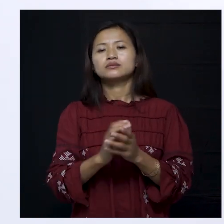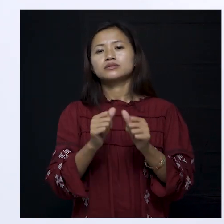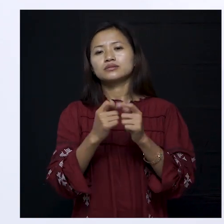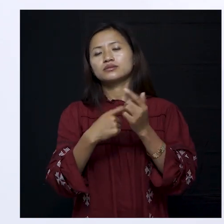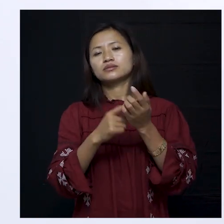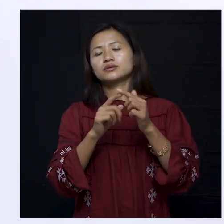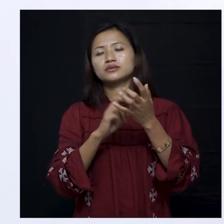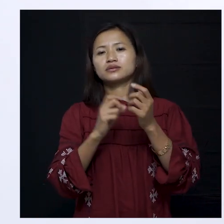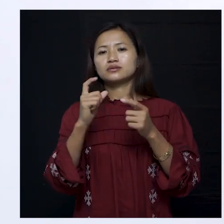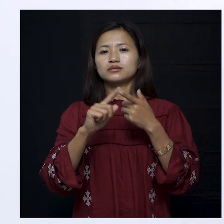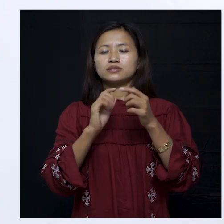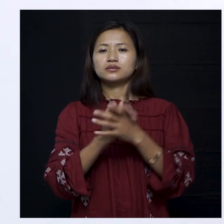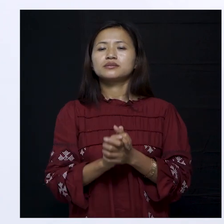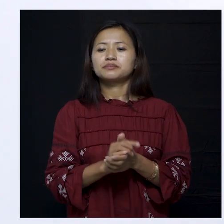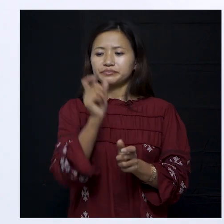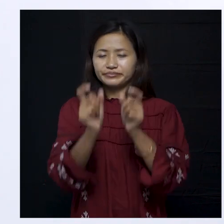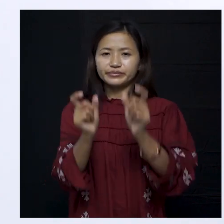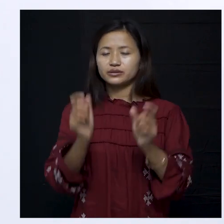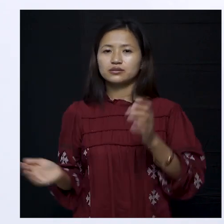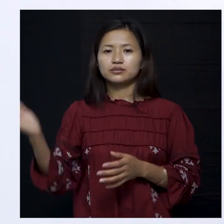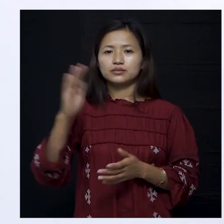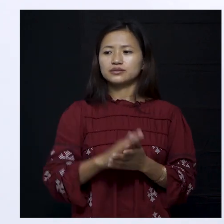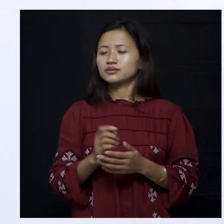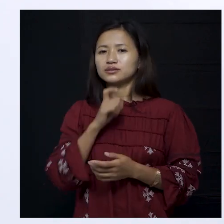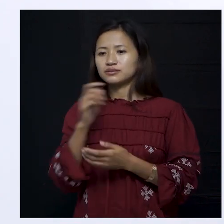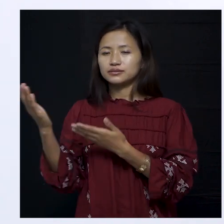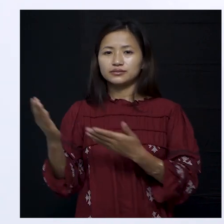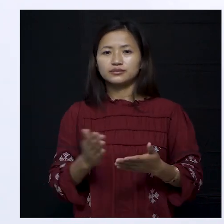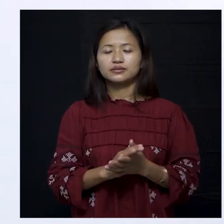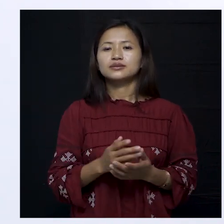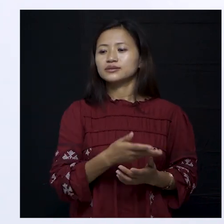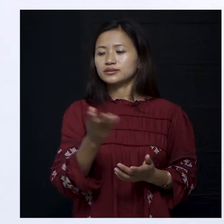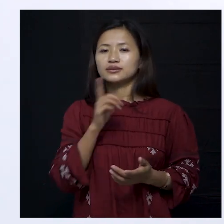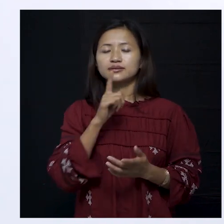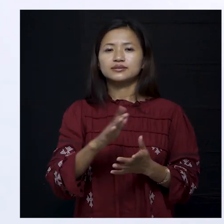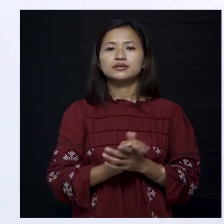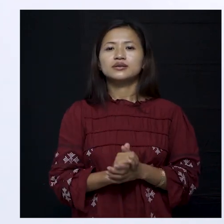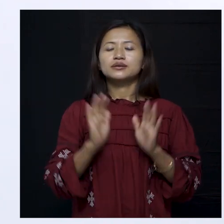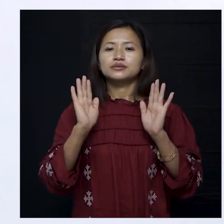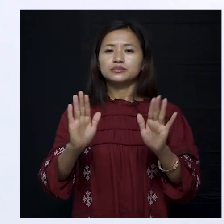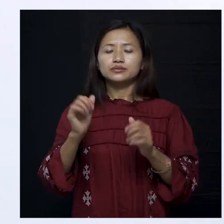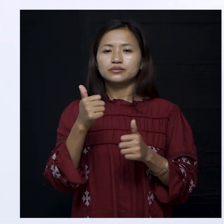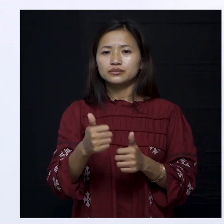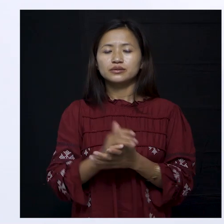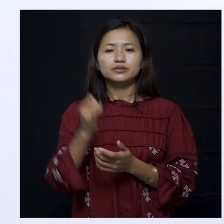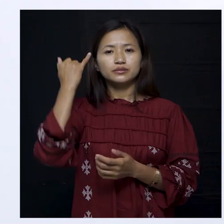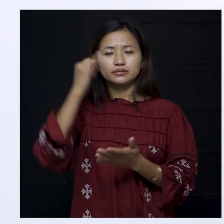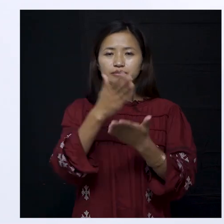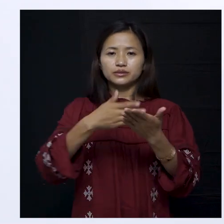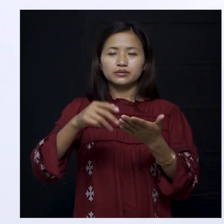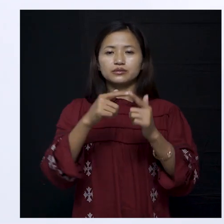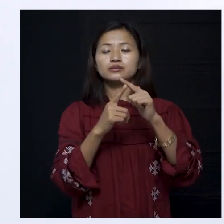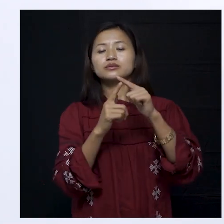article. Sometimes people may come and interview you, and when they see that you have a good idea about a particular topic,